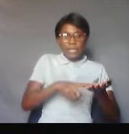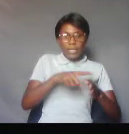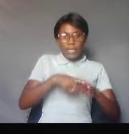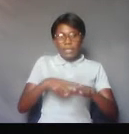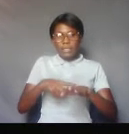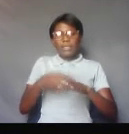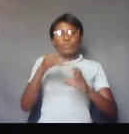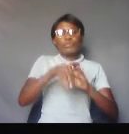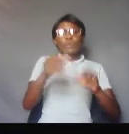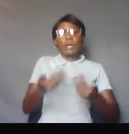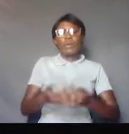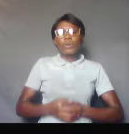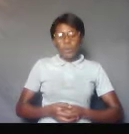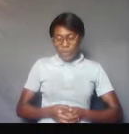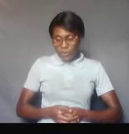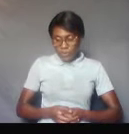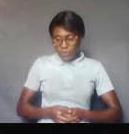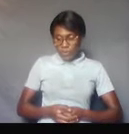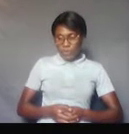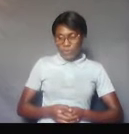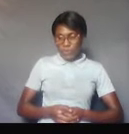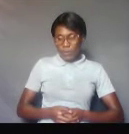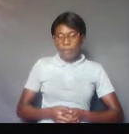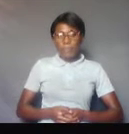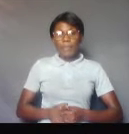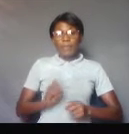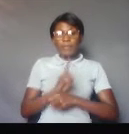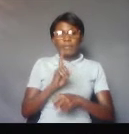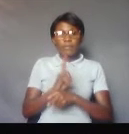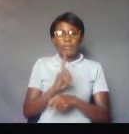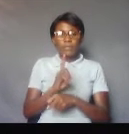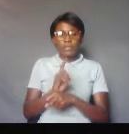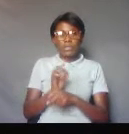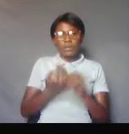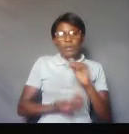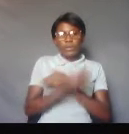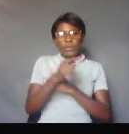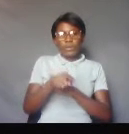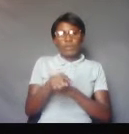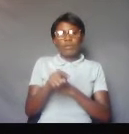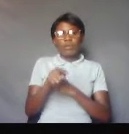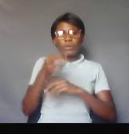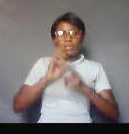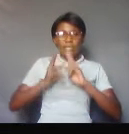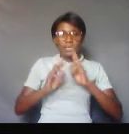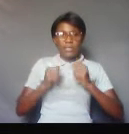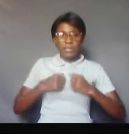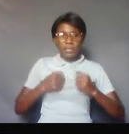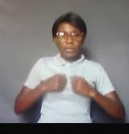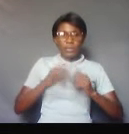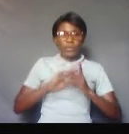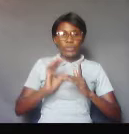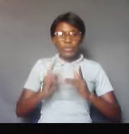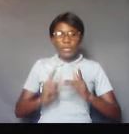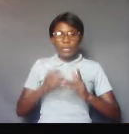class. So I listened with a careful ear this morning in our discussion, because usually when